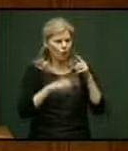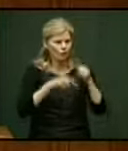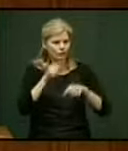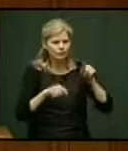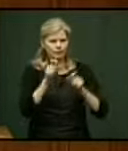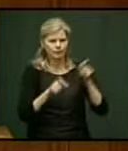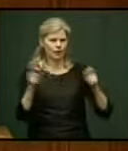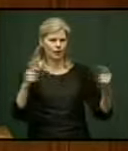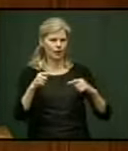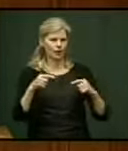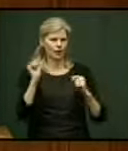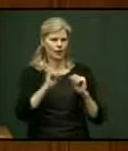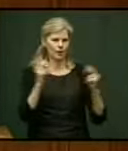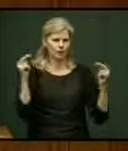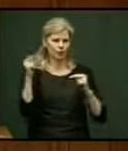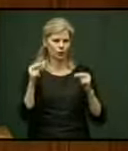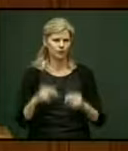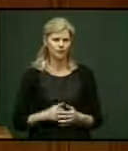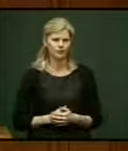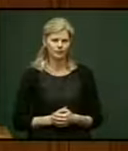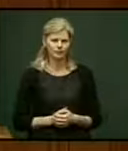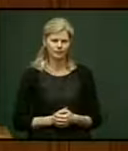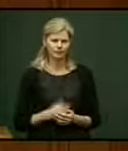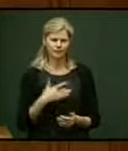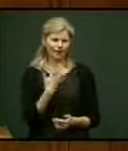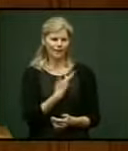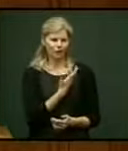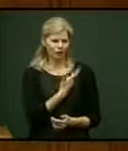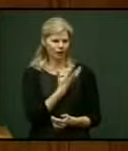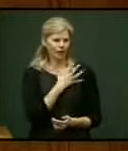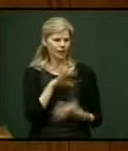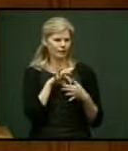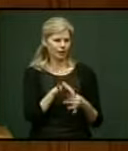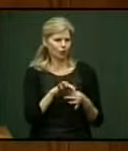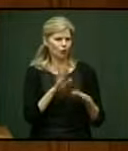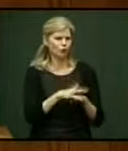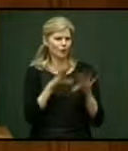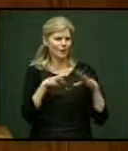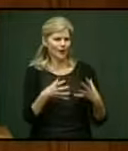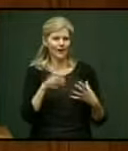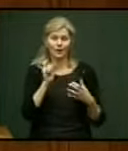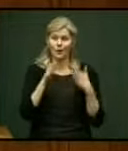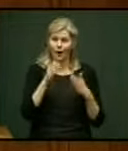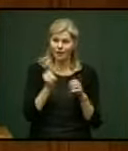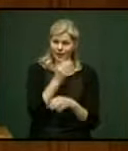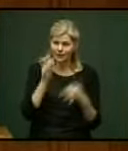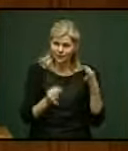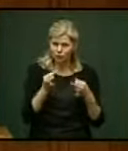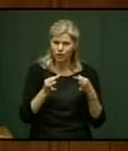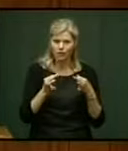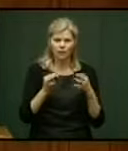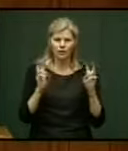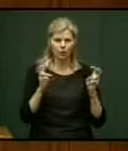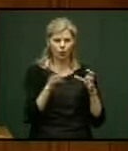I am proud to be a member of the Green Party, which uses a consensus model of decision making. Consensus doesn't mean we all